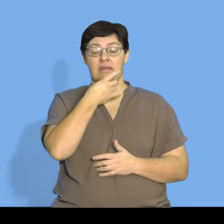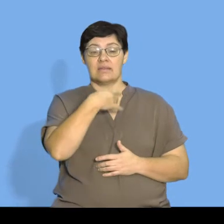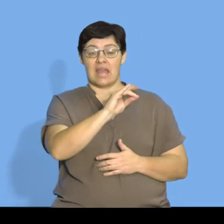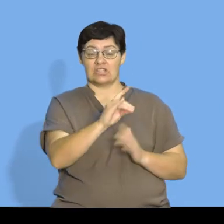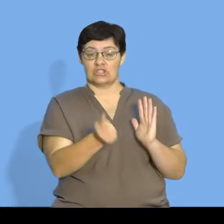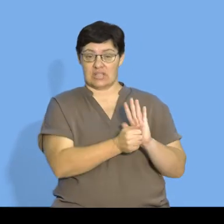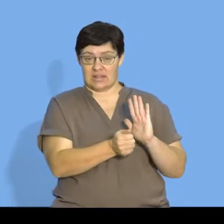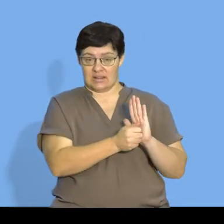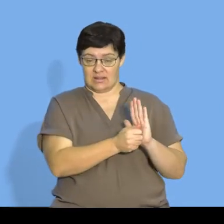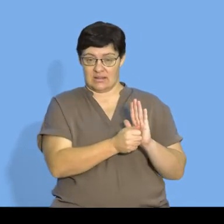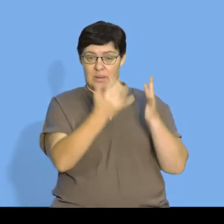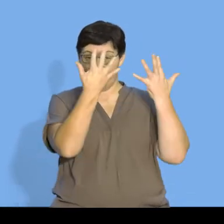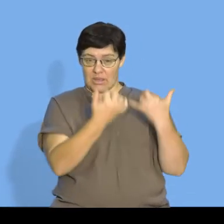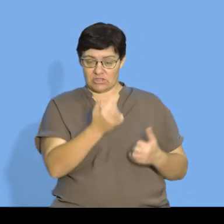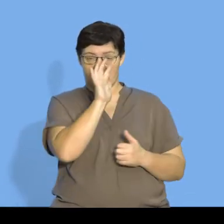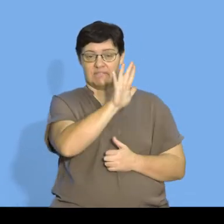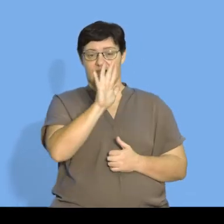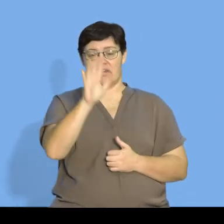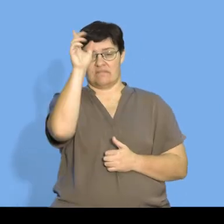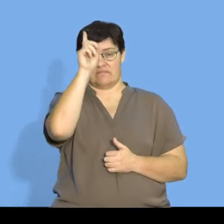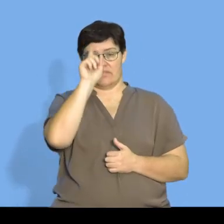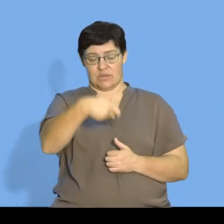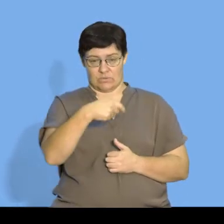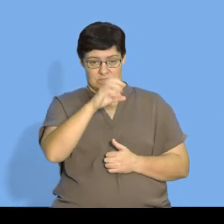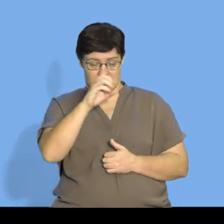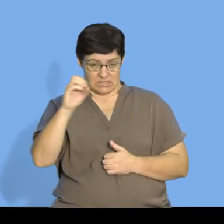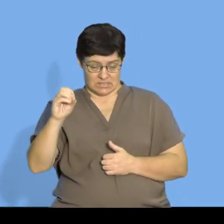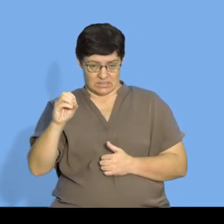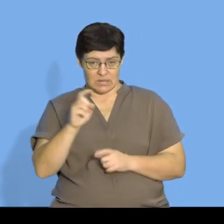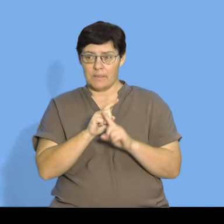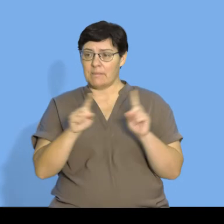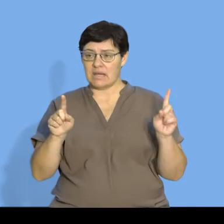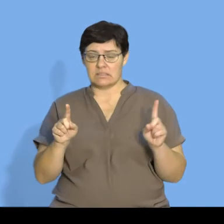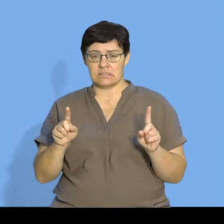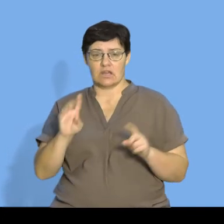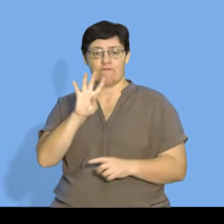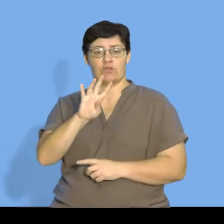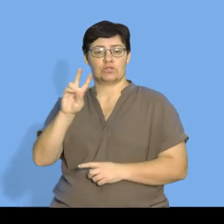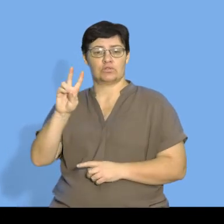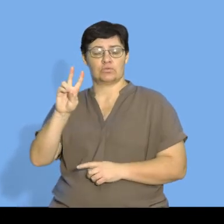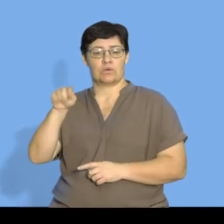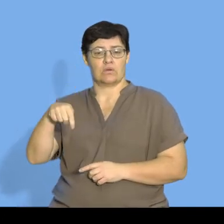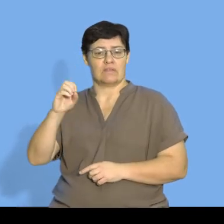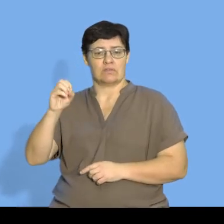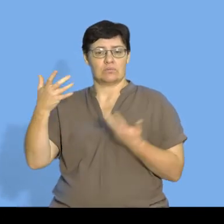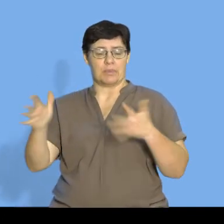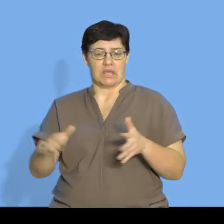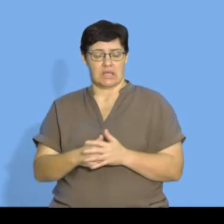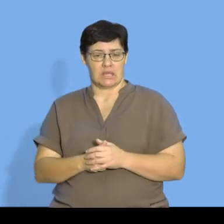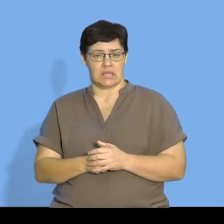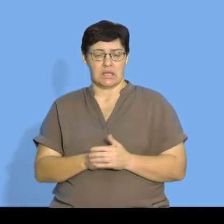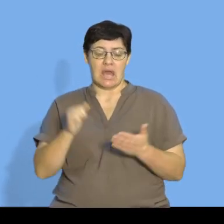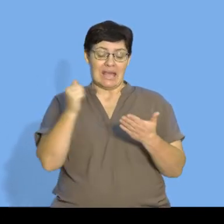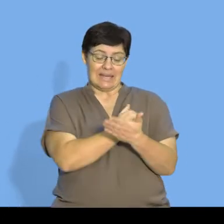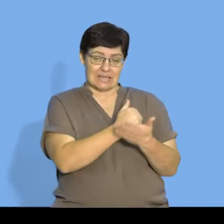Our cash sales, we budgeted 55,000 for August, but it's only 42,000.